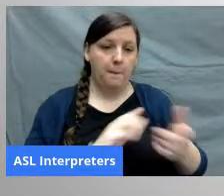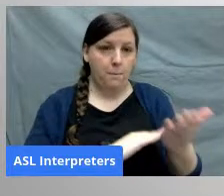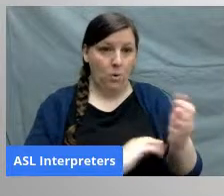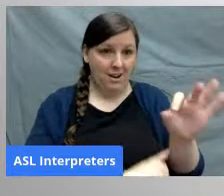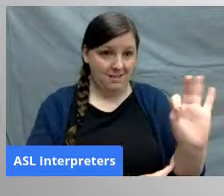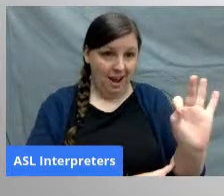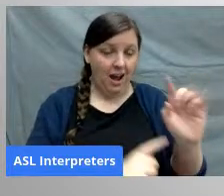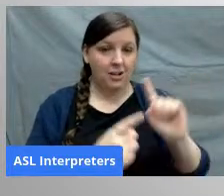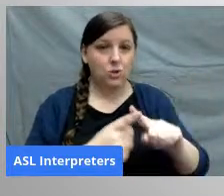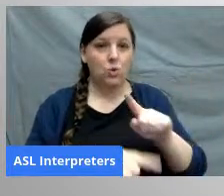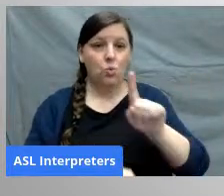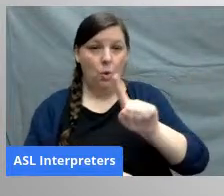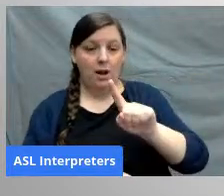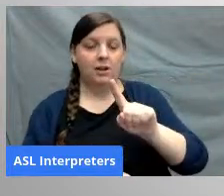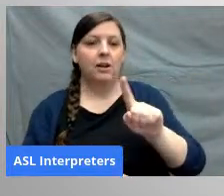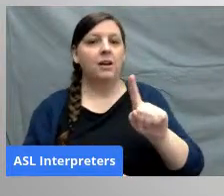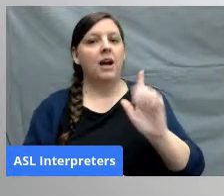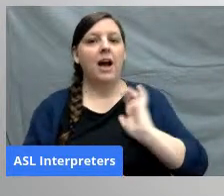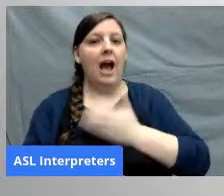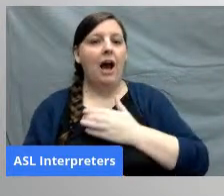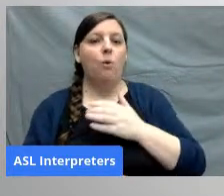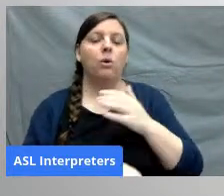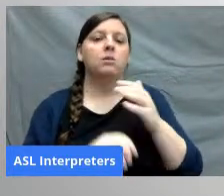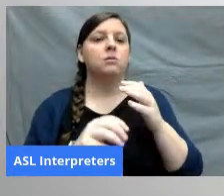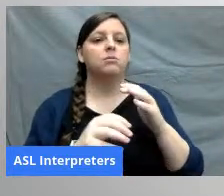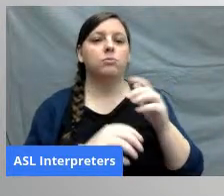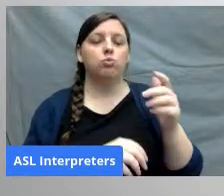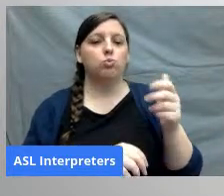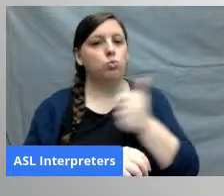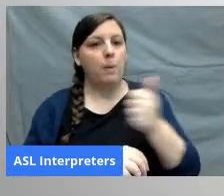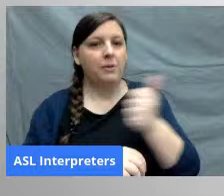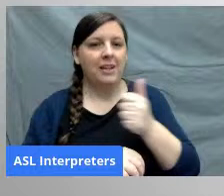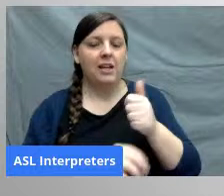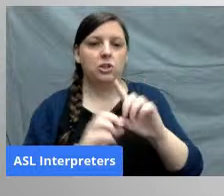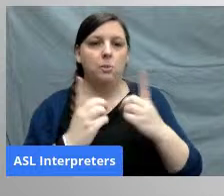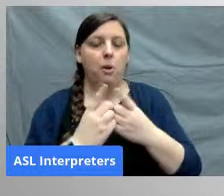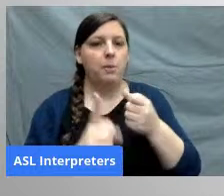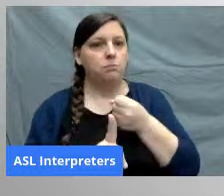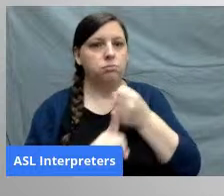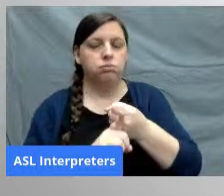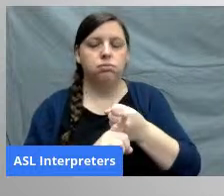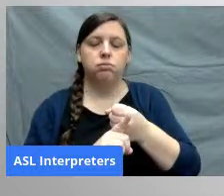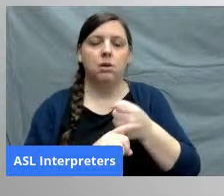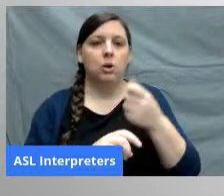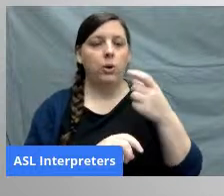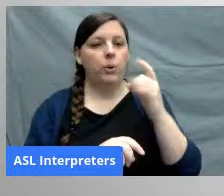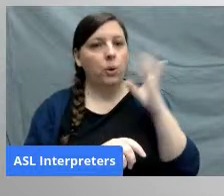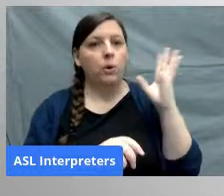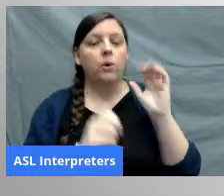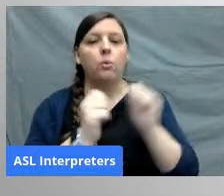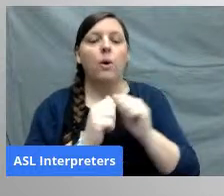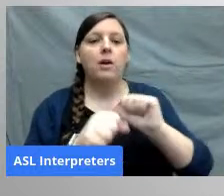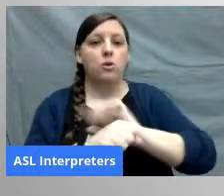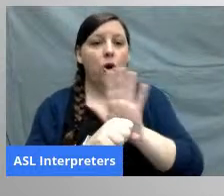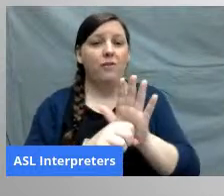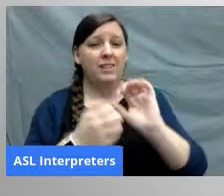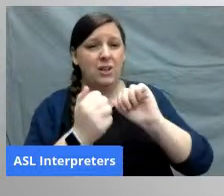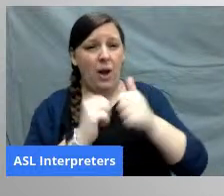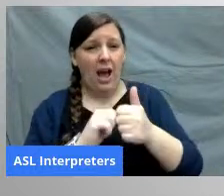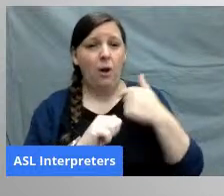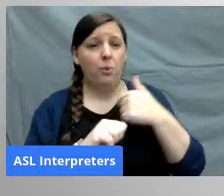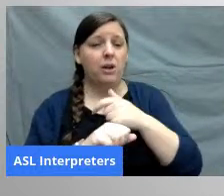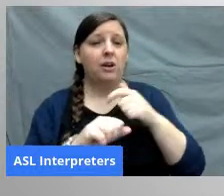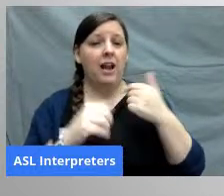in our transportation department as it relates to COVID. And the only way that we could bring all 3 groups back is by having a